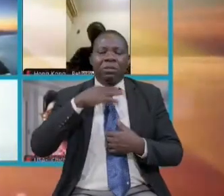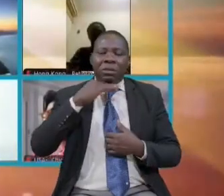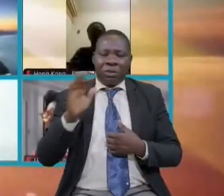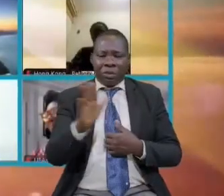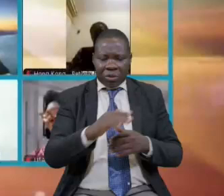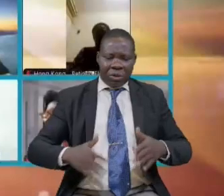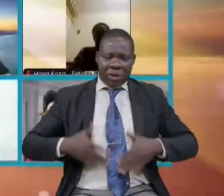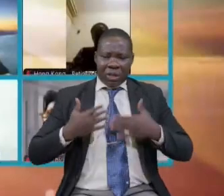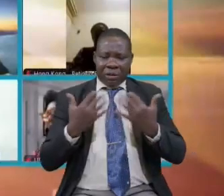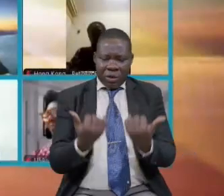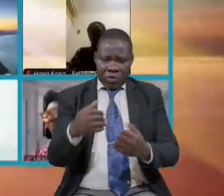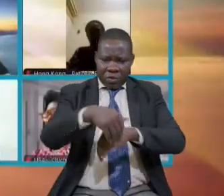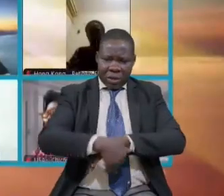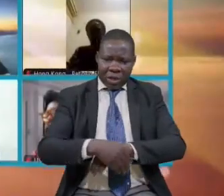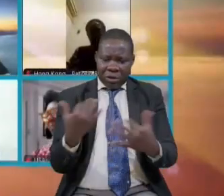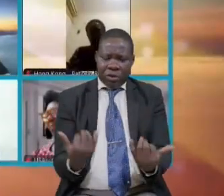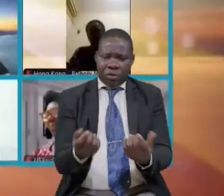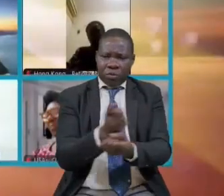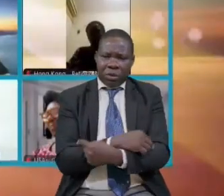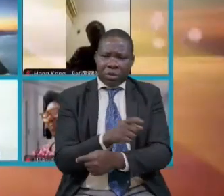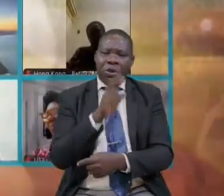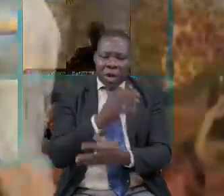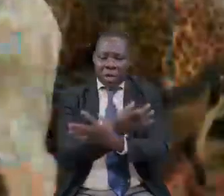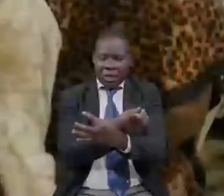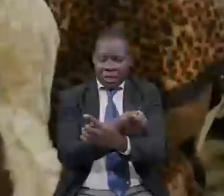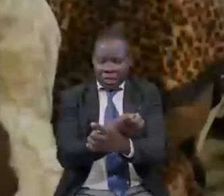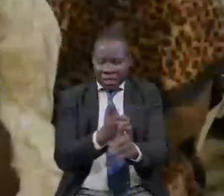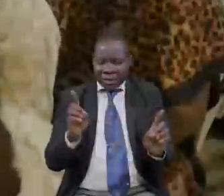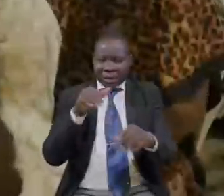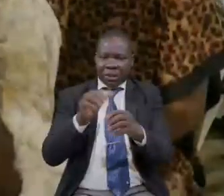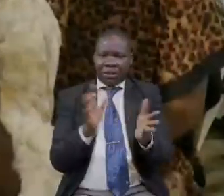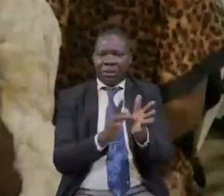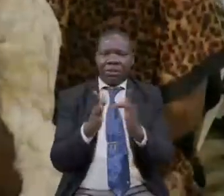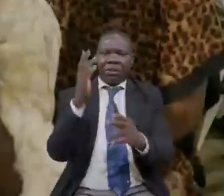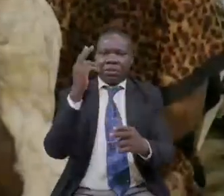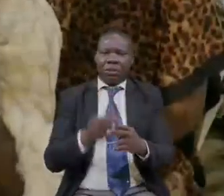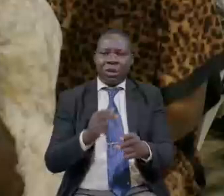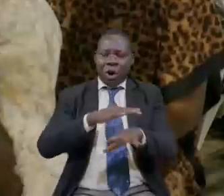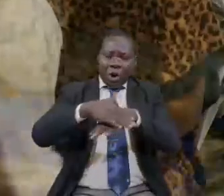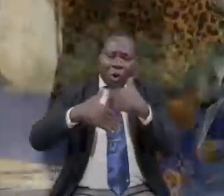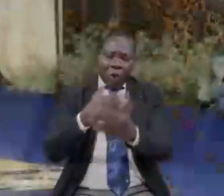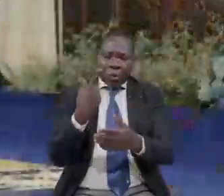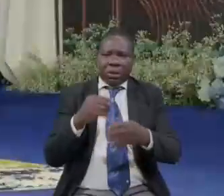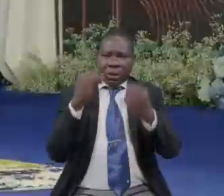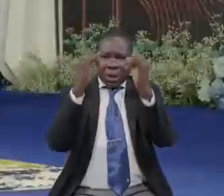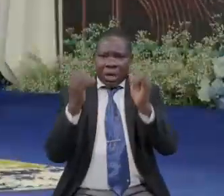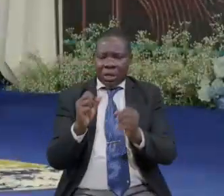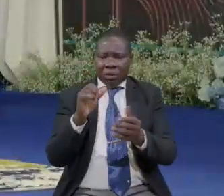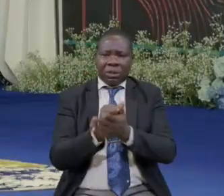today, you are delivered in Jesus' name. All the idols that defiled your life,